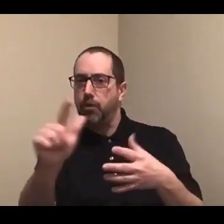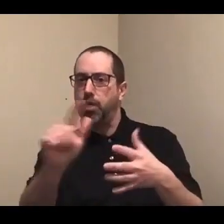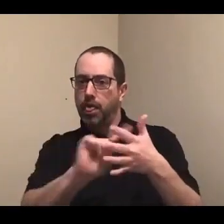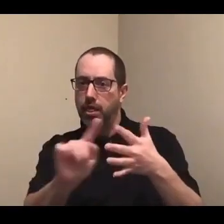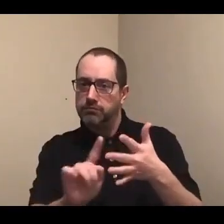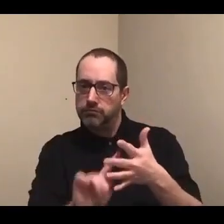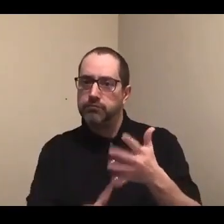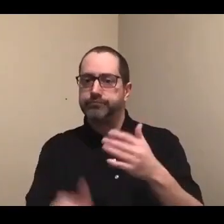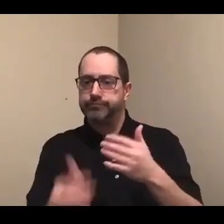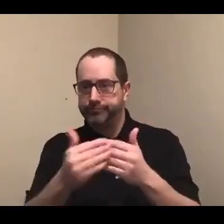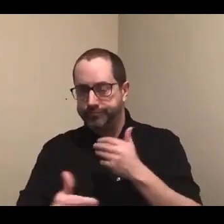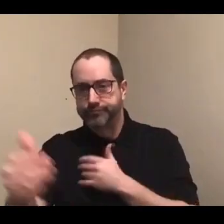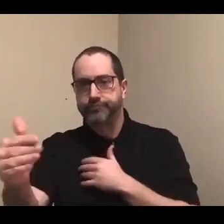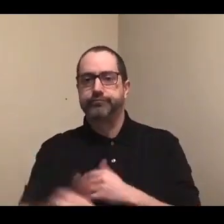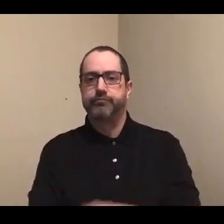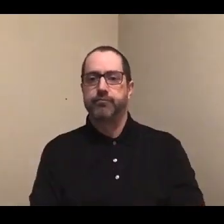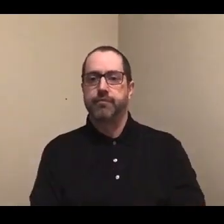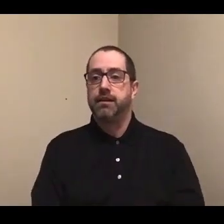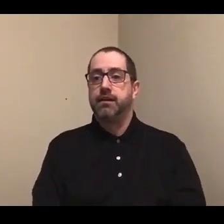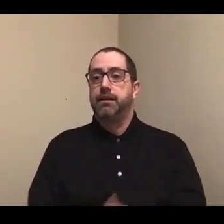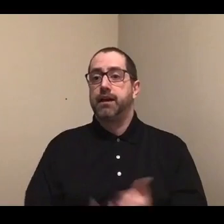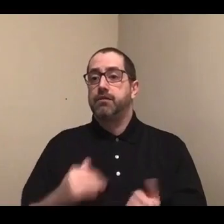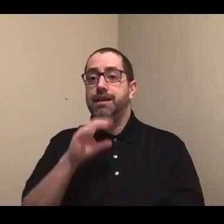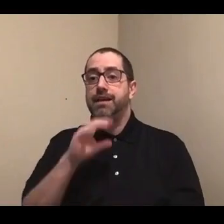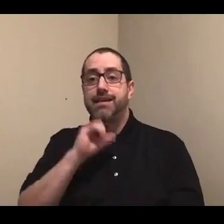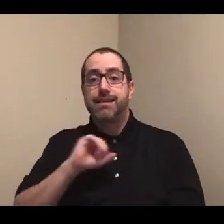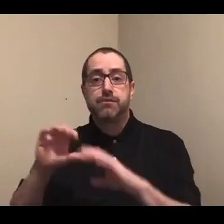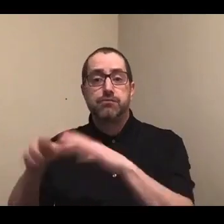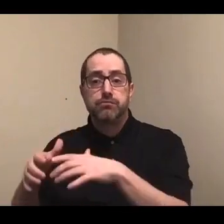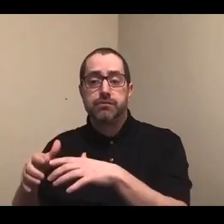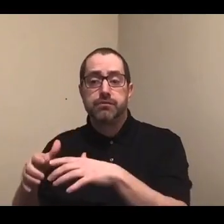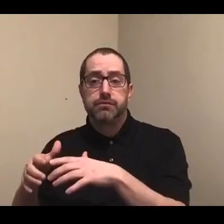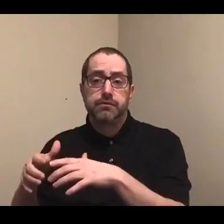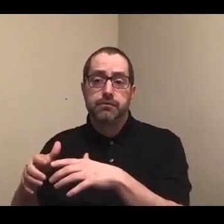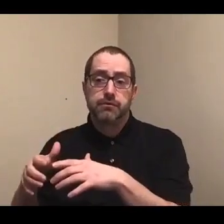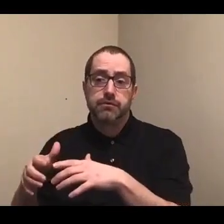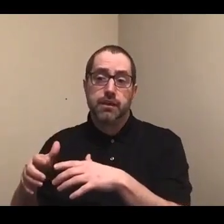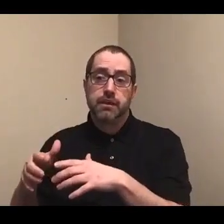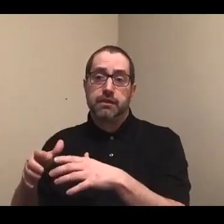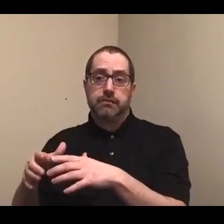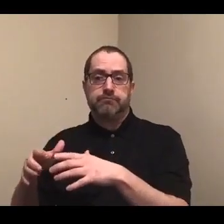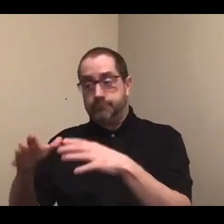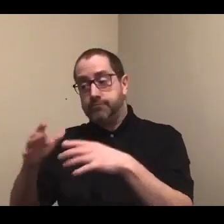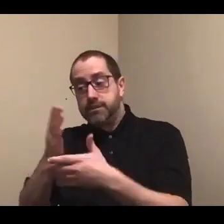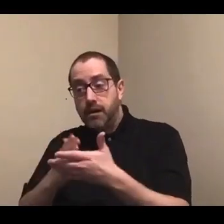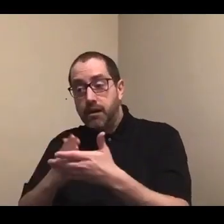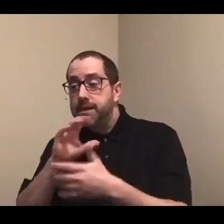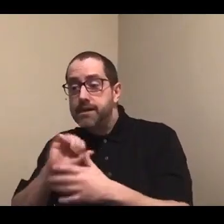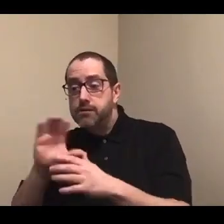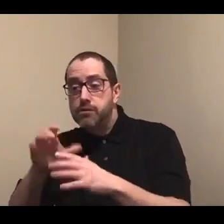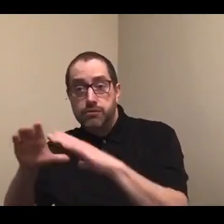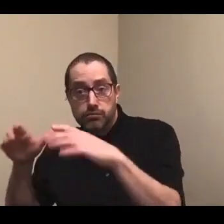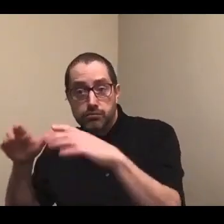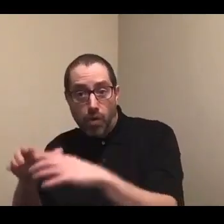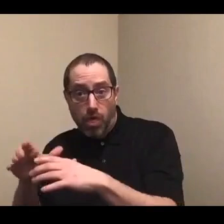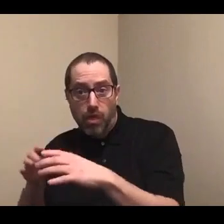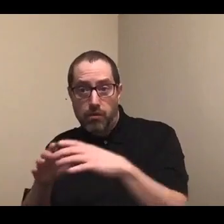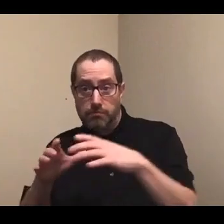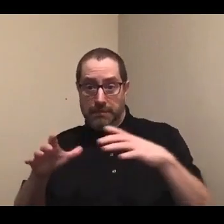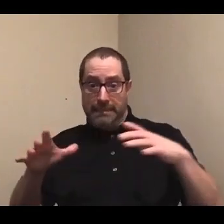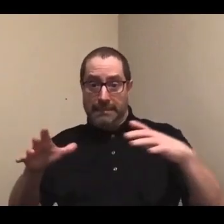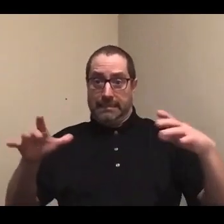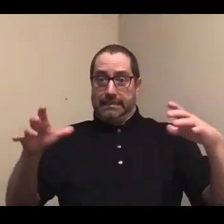age groups, the size may vary. We're going to be looking at the populations within each age group to